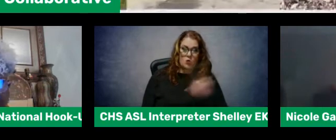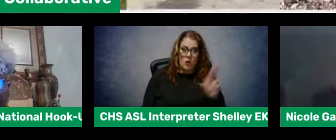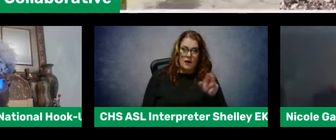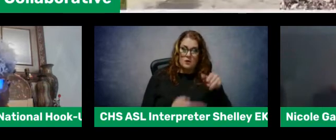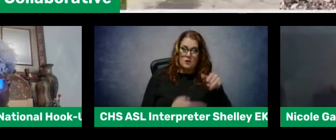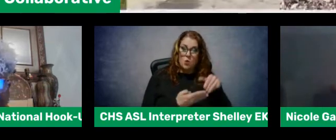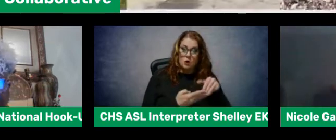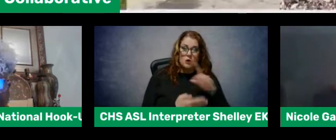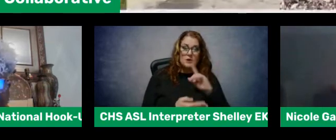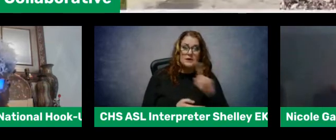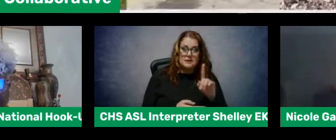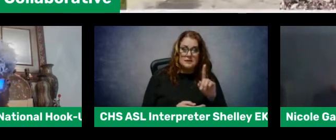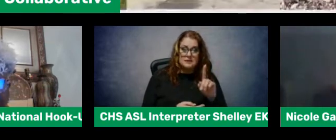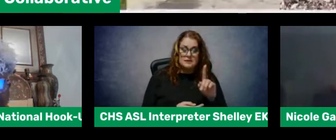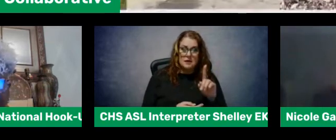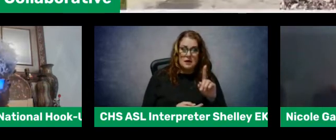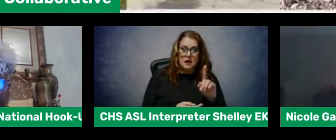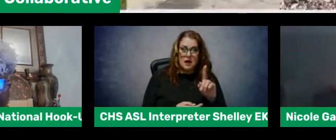is a